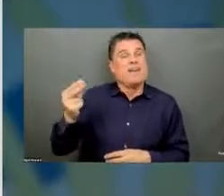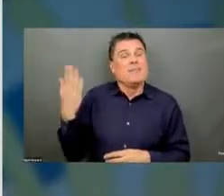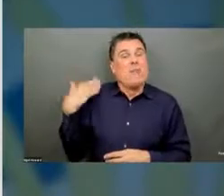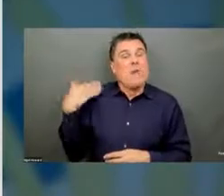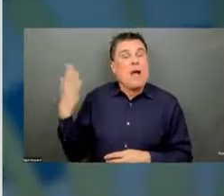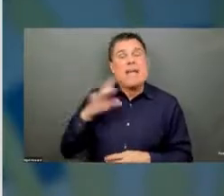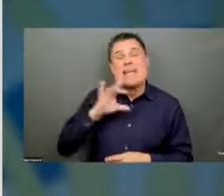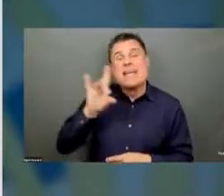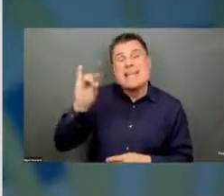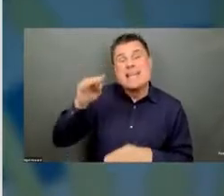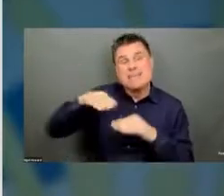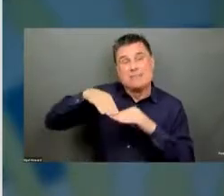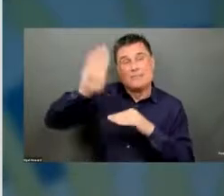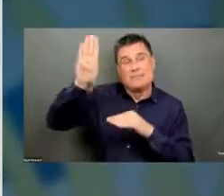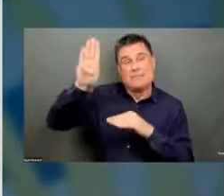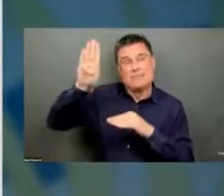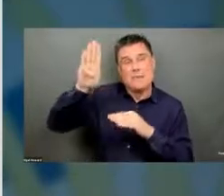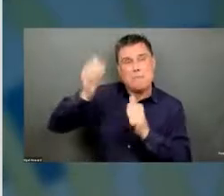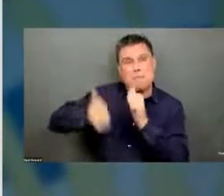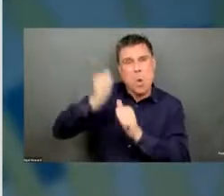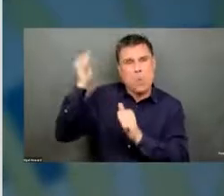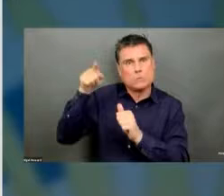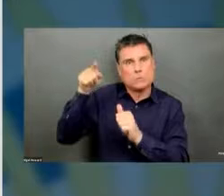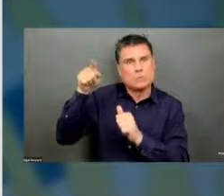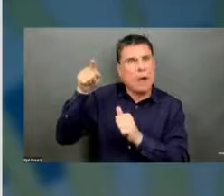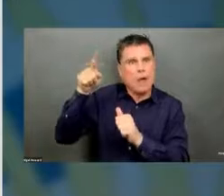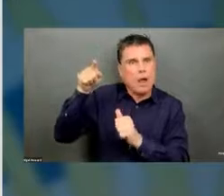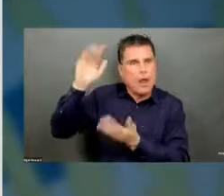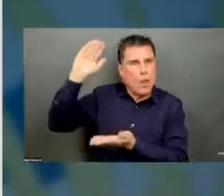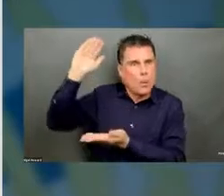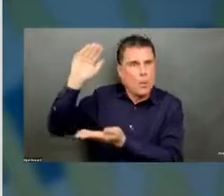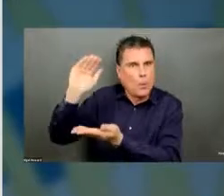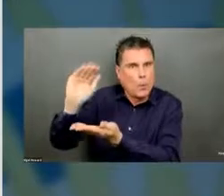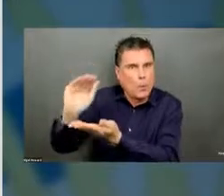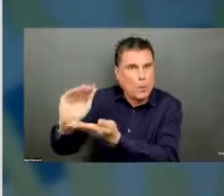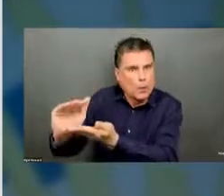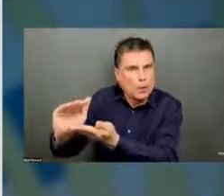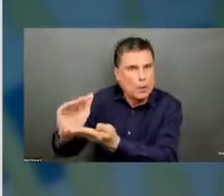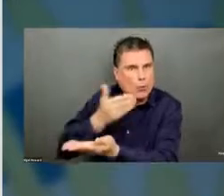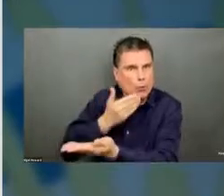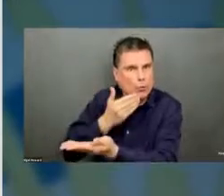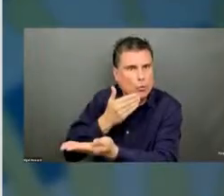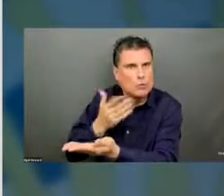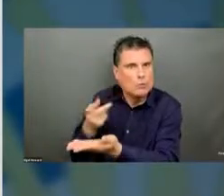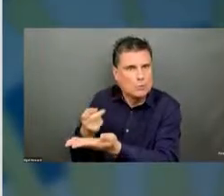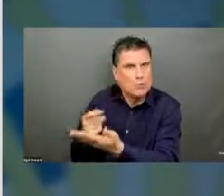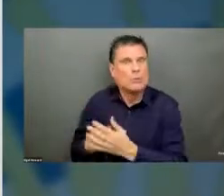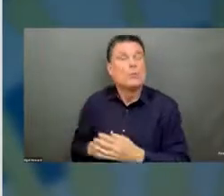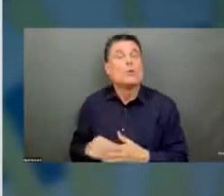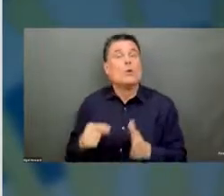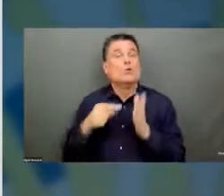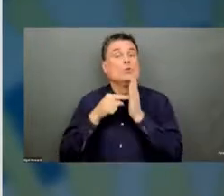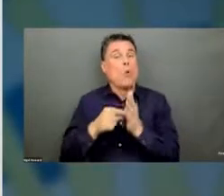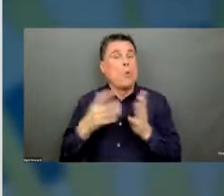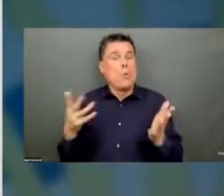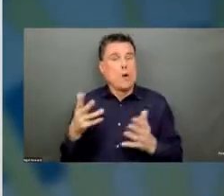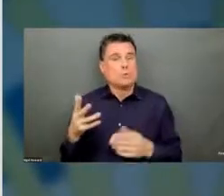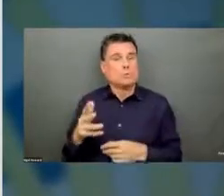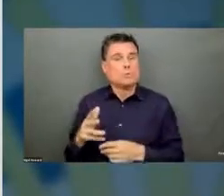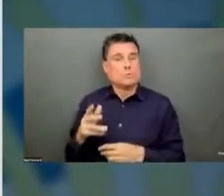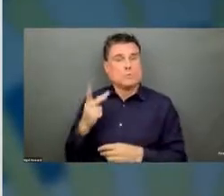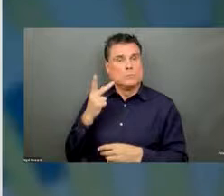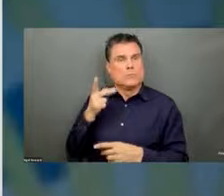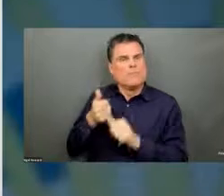now gradually come down, and largely that reflects the important protection that people are receiving in long-term